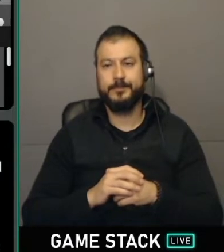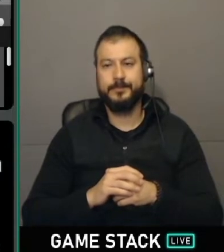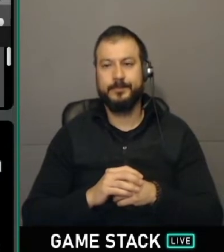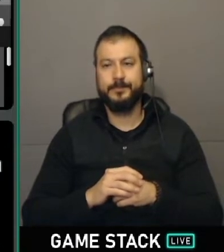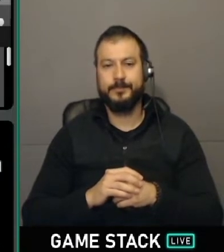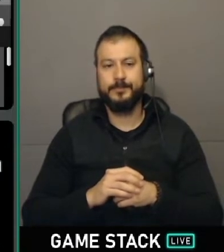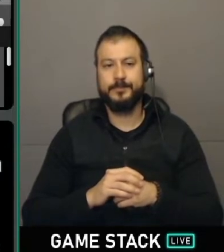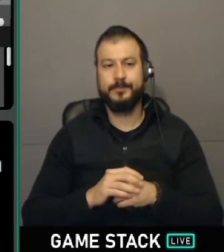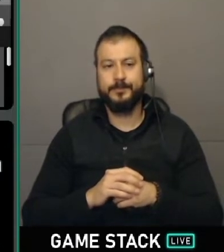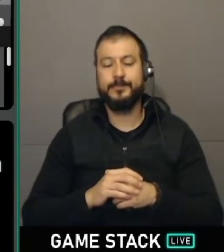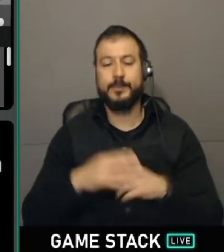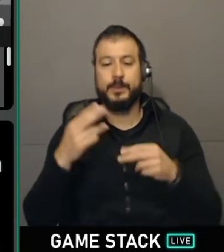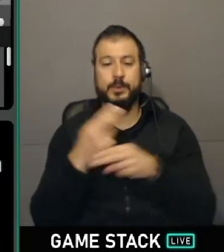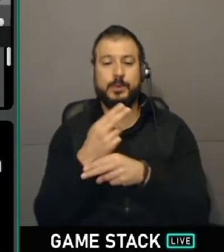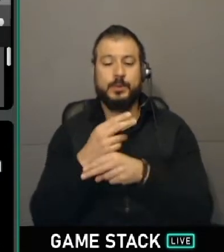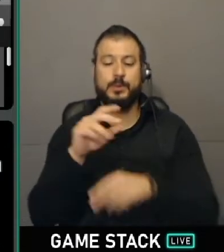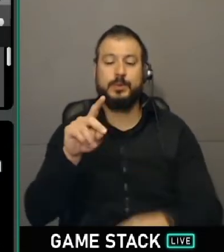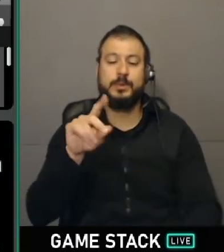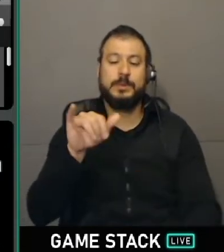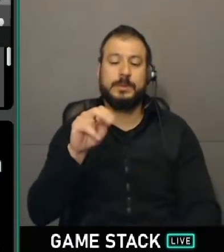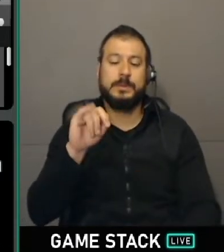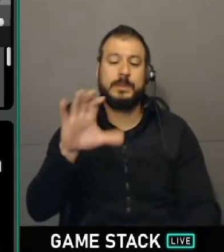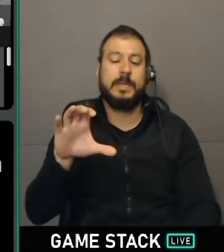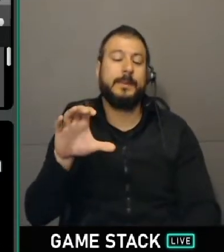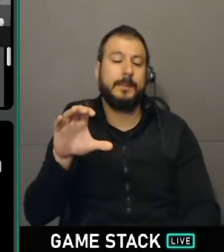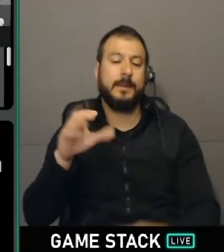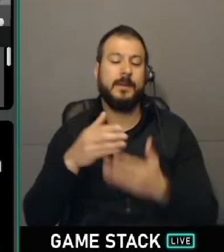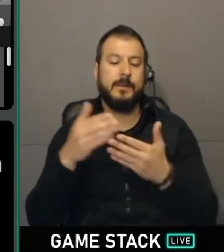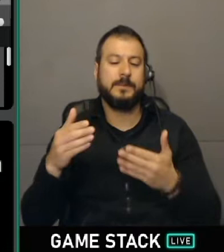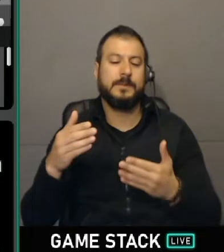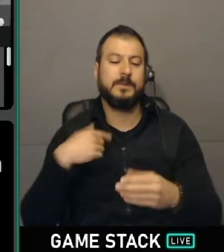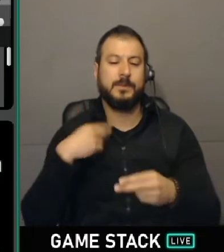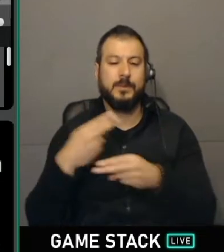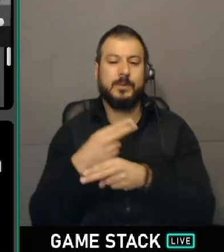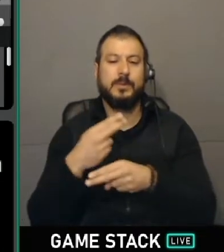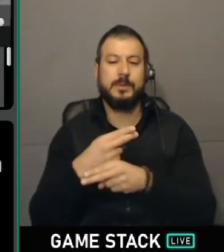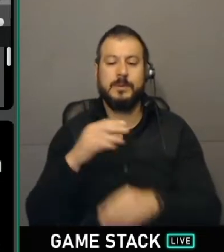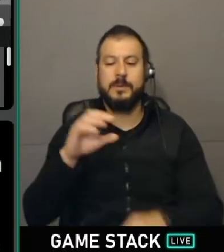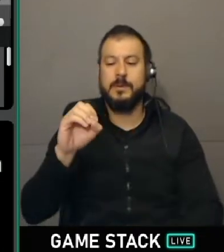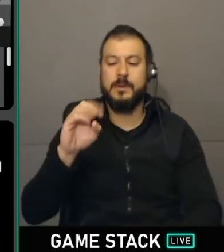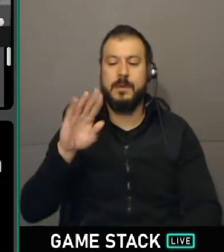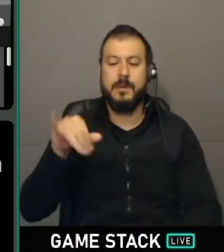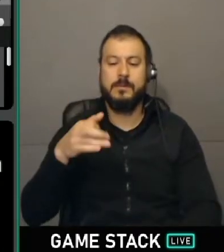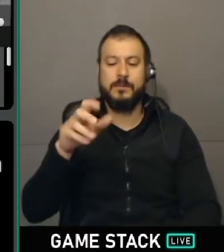To use a dynamic object in FMOD Studio, we use what's called an object 3D panner.